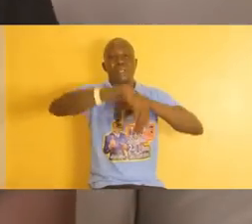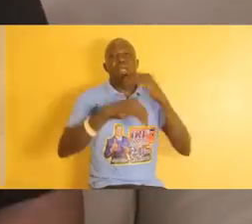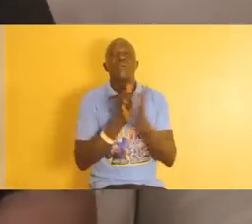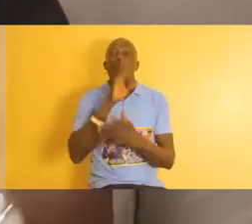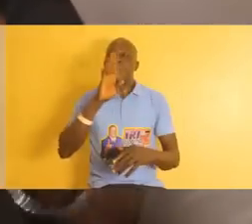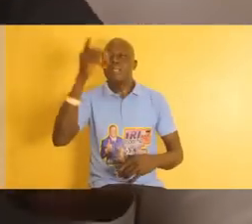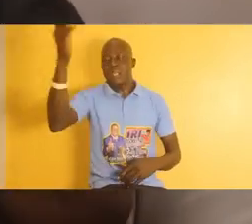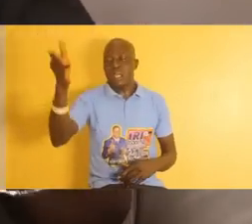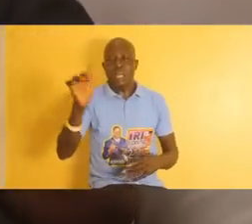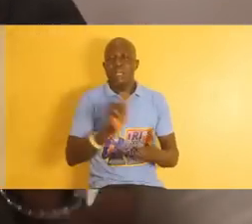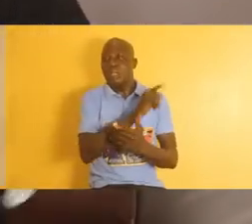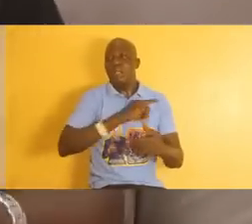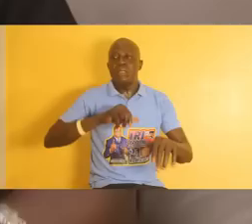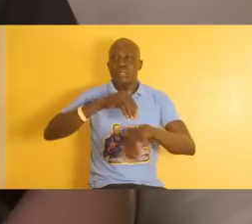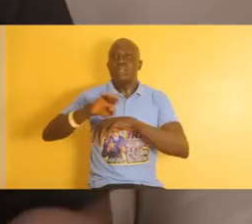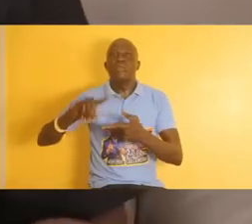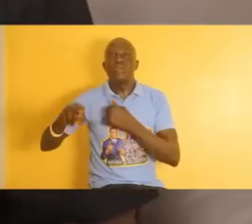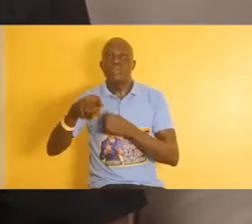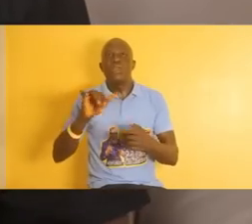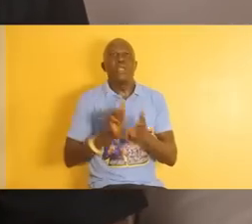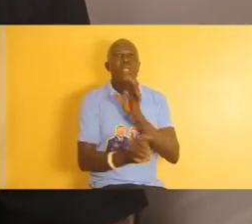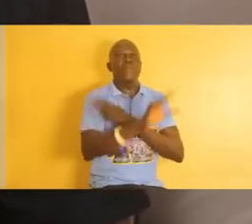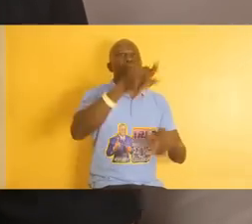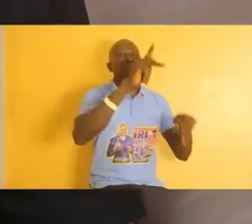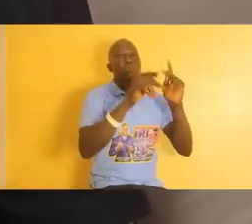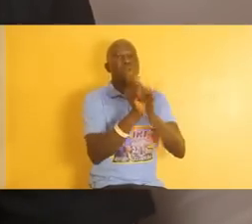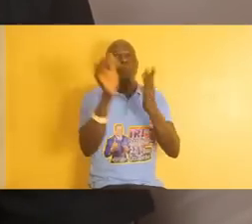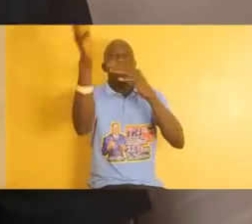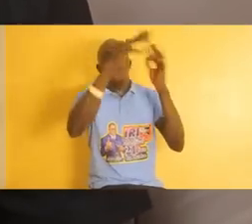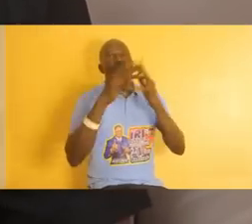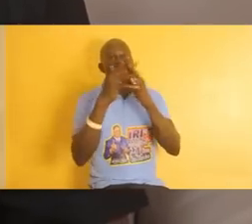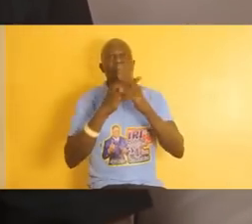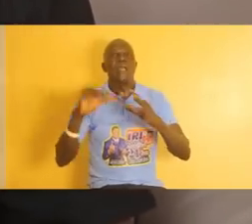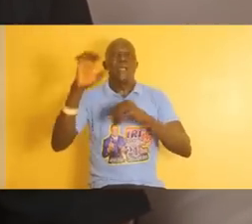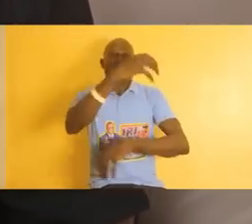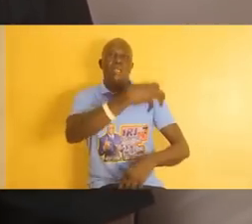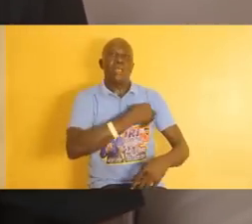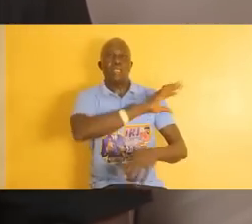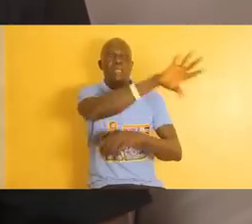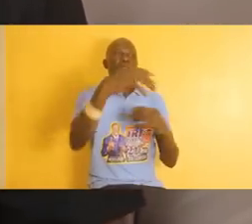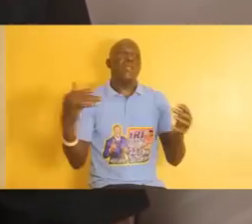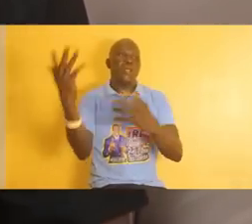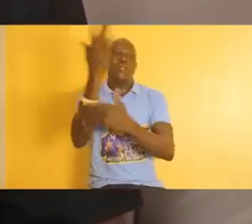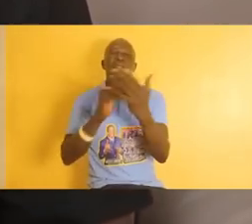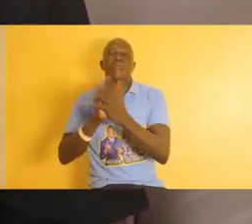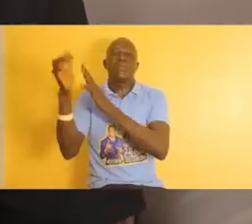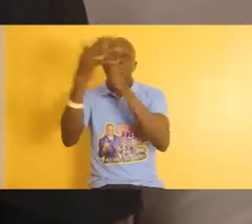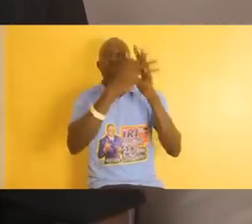you must be there. It's not as if you're in America. Once people are coming from America, Canada, London, South